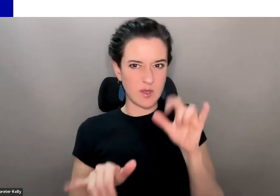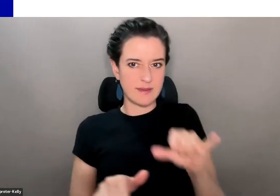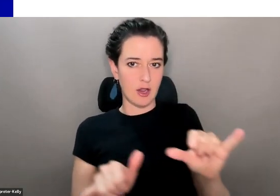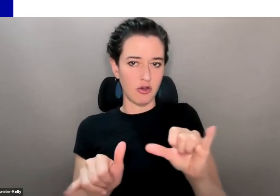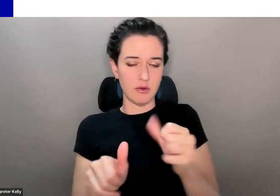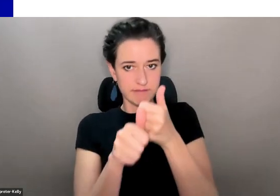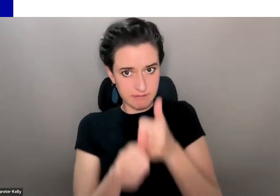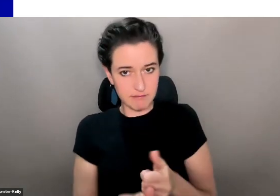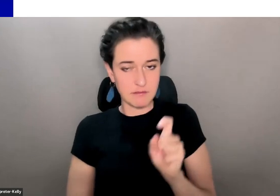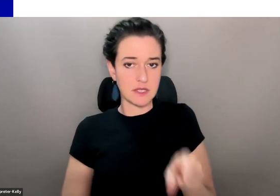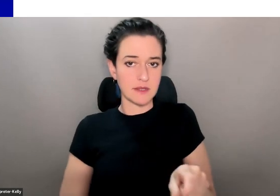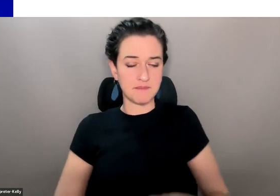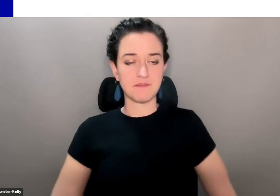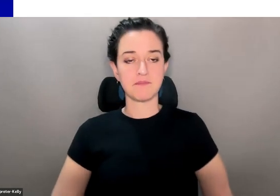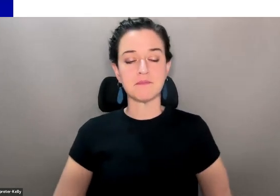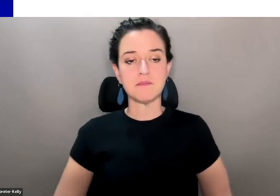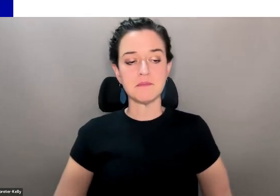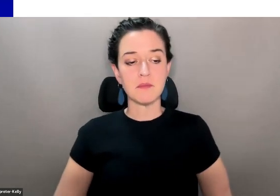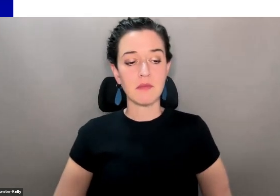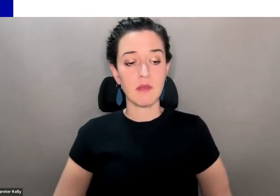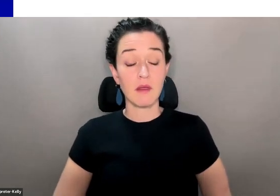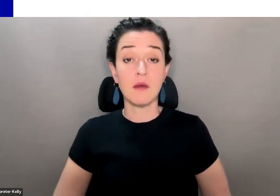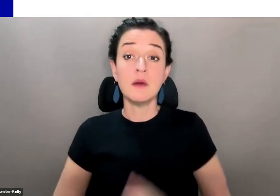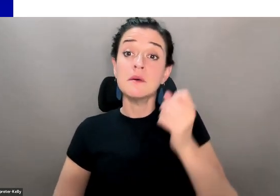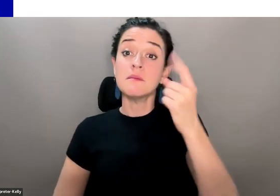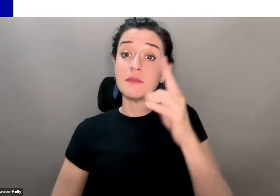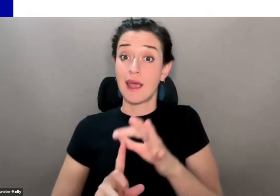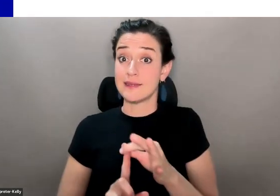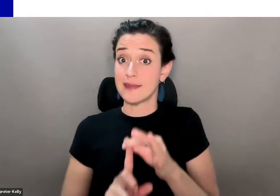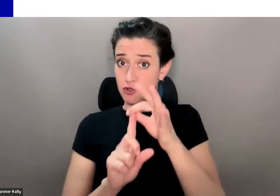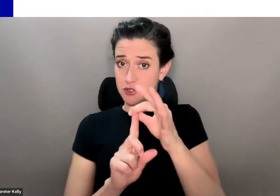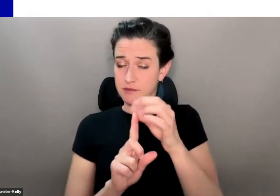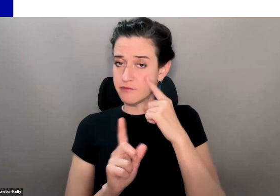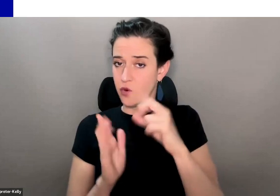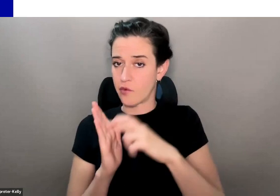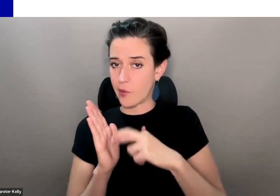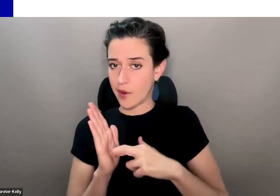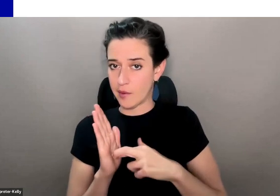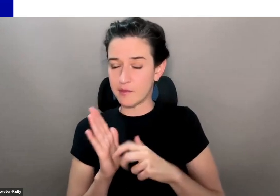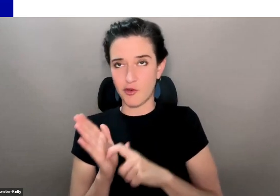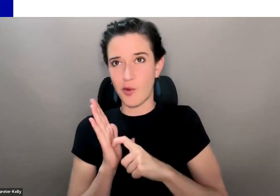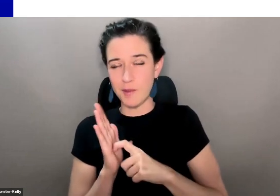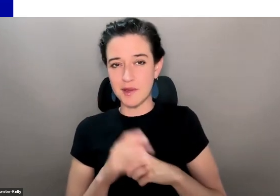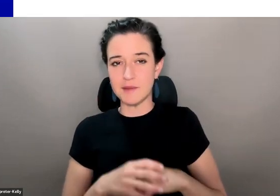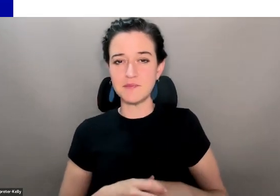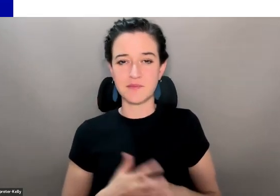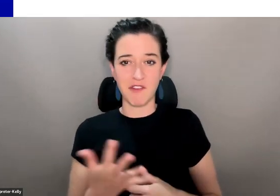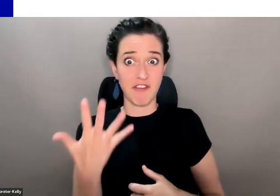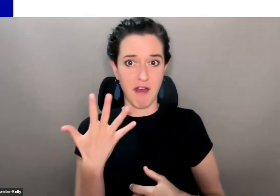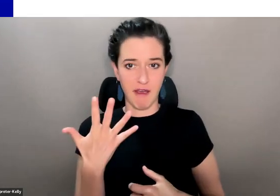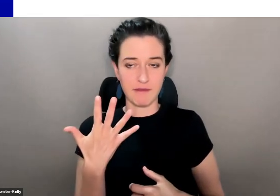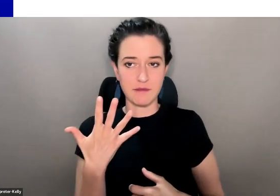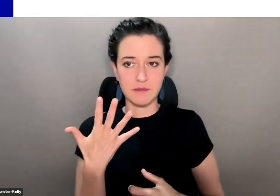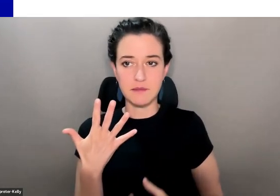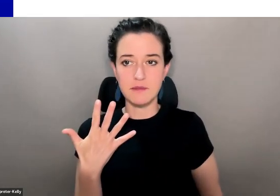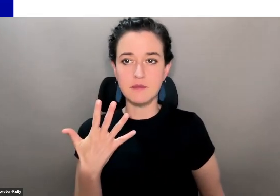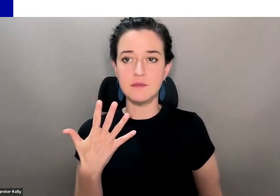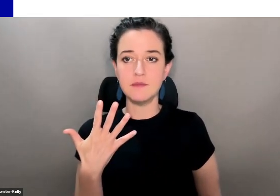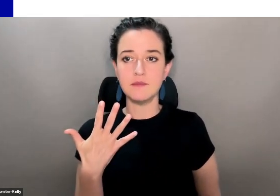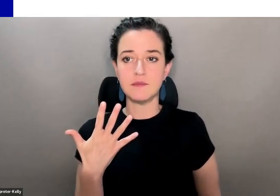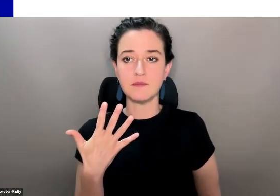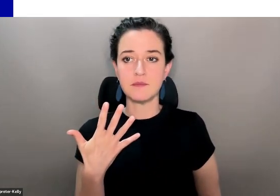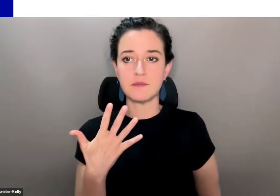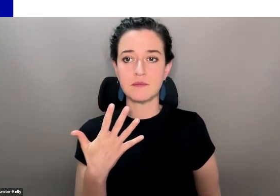accessibility. Now, there are exceptions to this requirement. There's 5 exceptions included in this rule, including